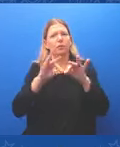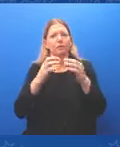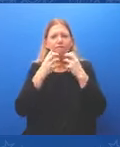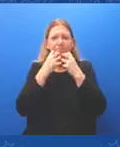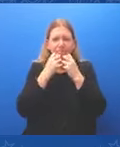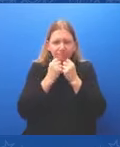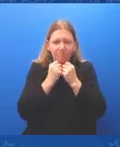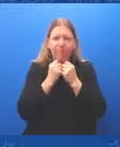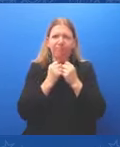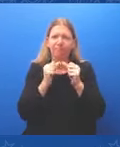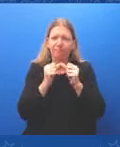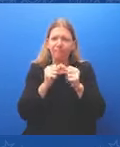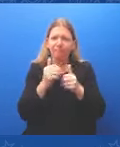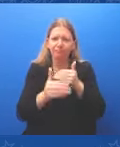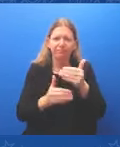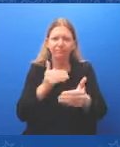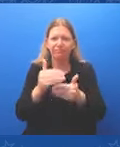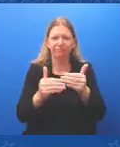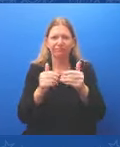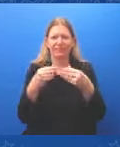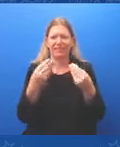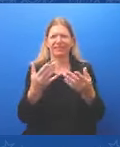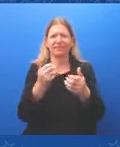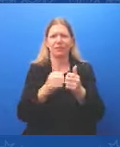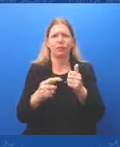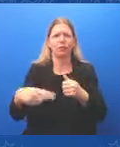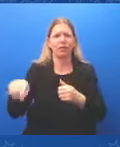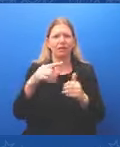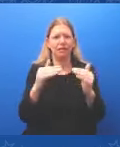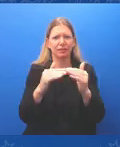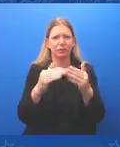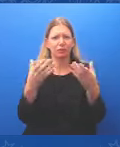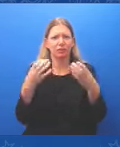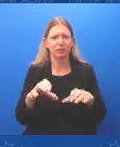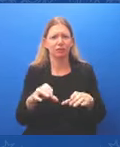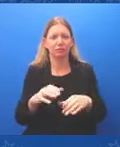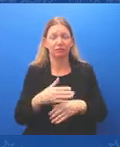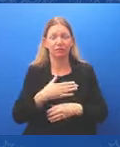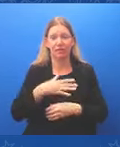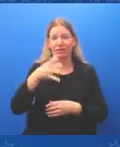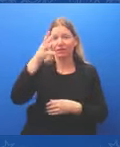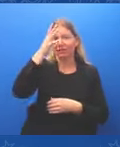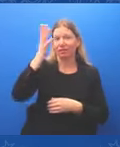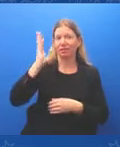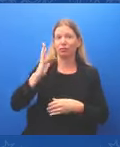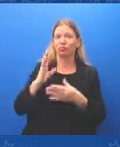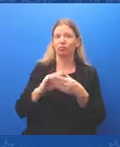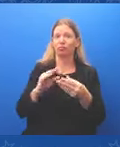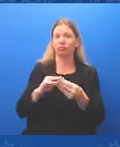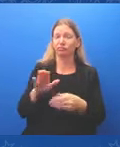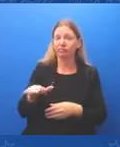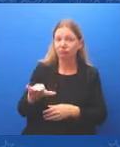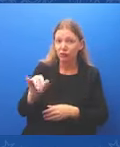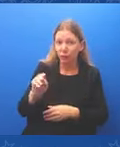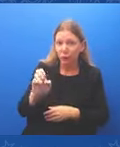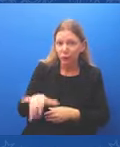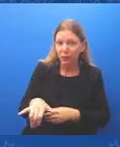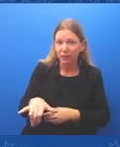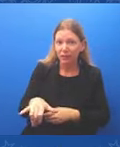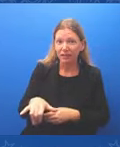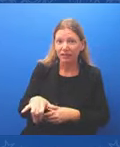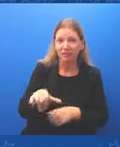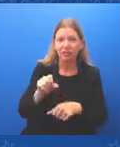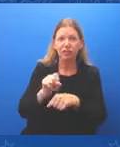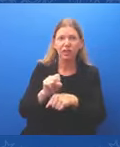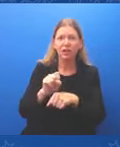to say, Joey, a job's about a lot more than the paycheck. It's about your dignity. It's about respect.